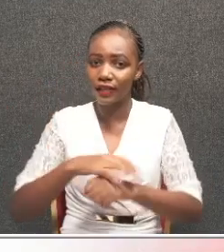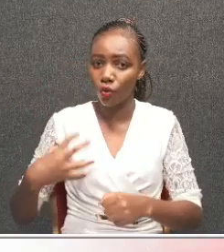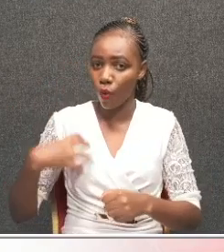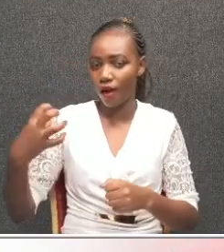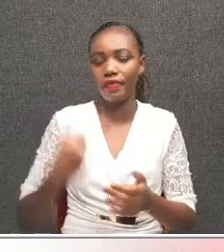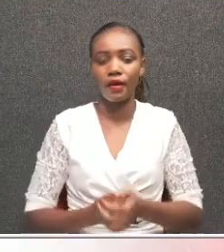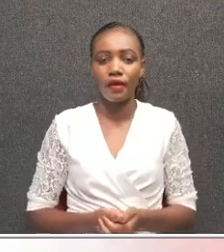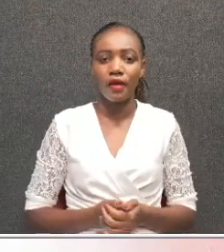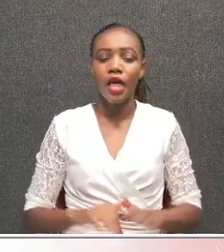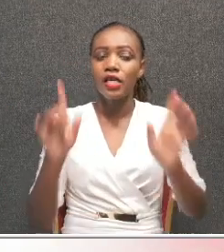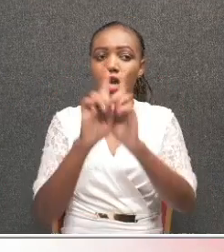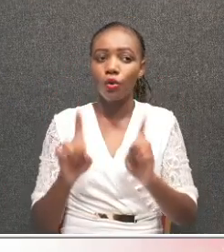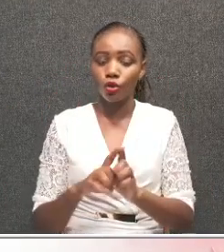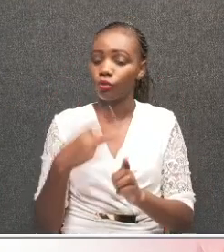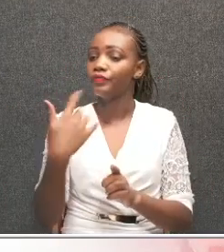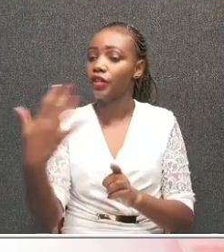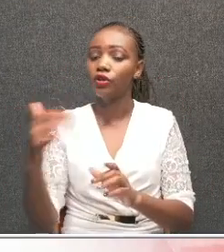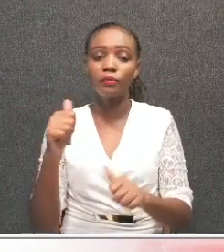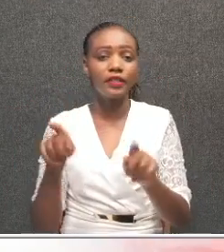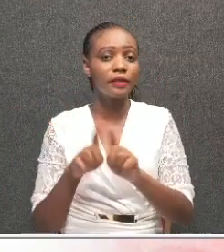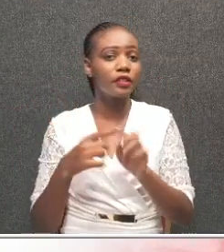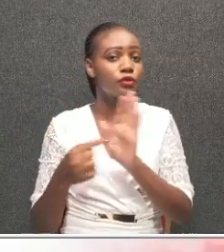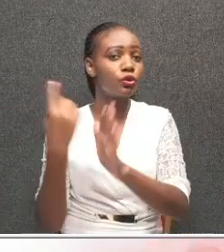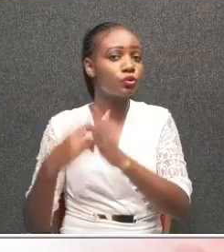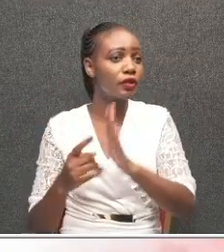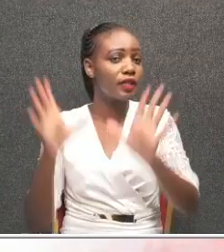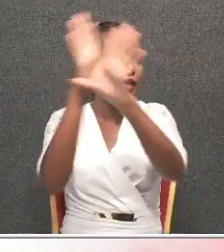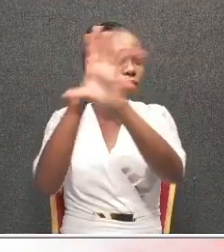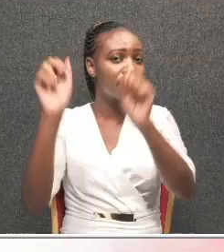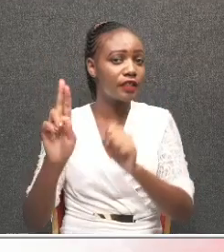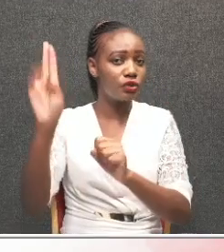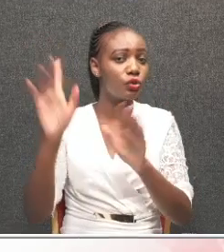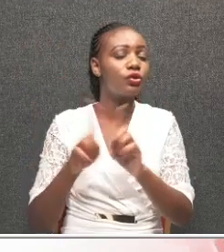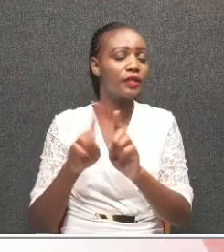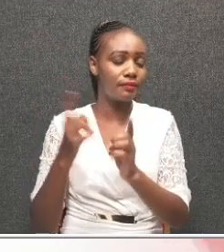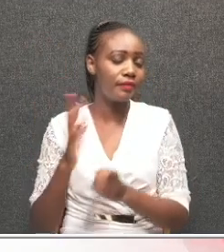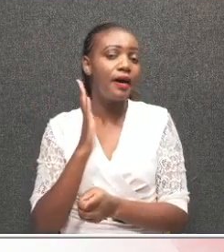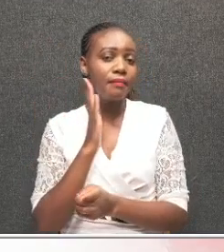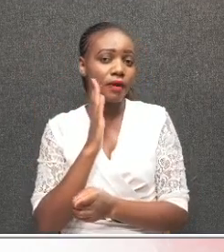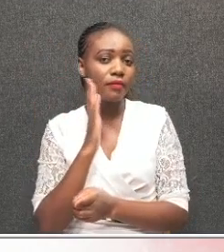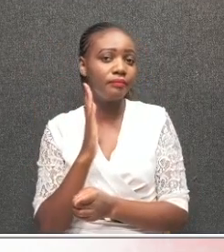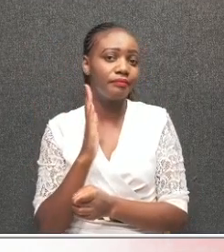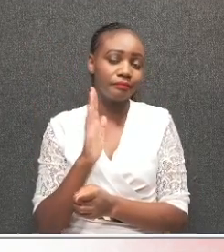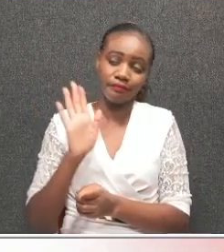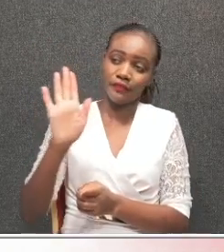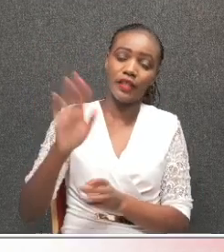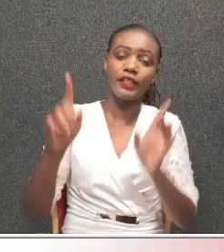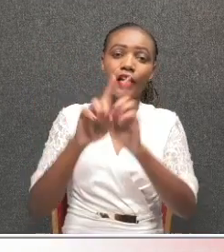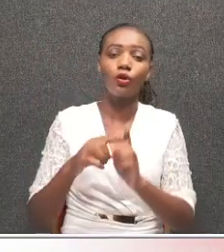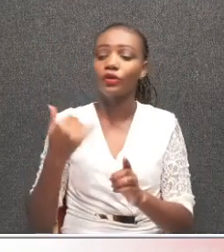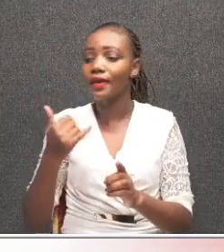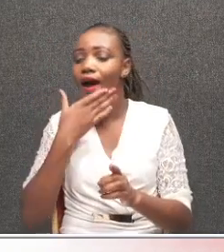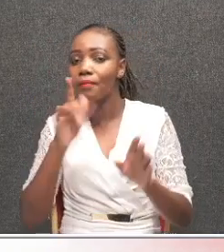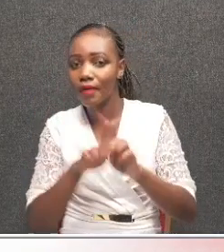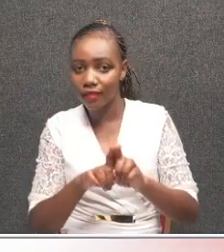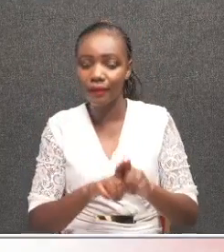of quote. The Pandora Papers claim that President Uhuru Kenyatta, his mother Mamangena Kenyatta, his younger brother Muhoho Kenyatta,